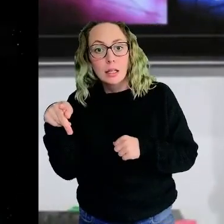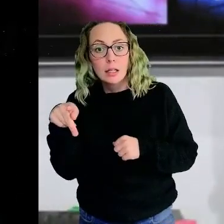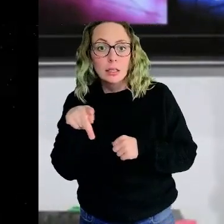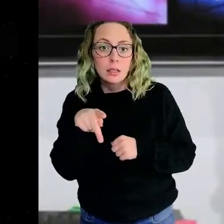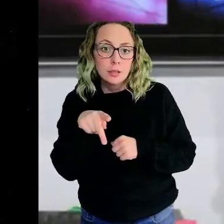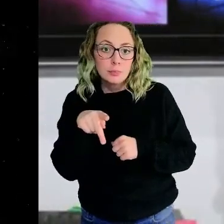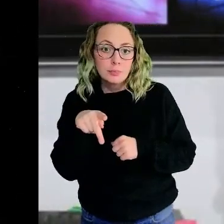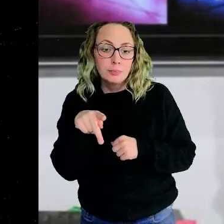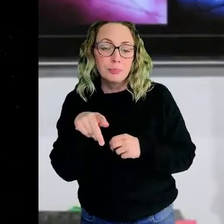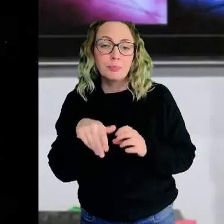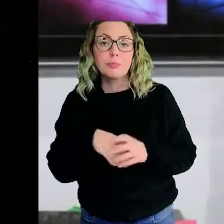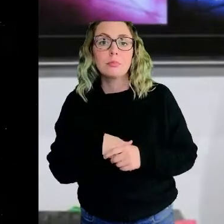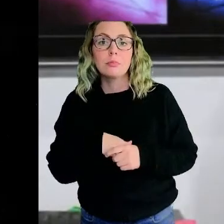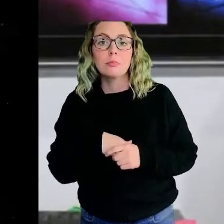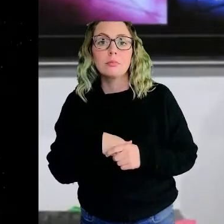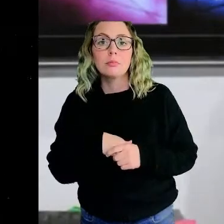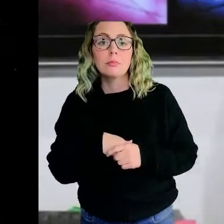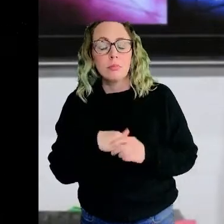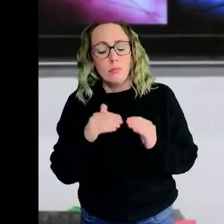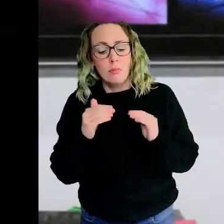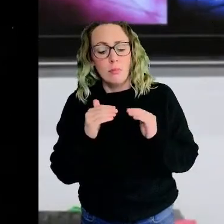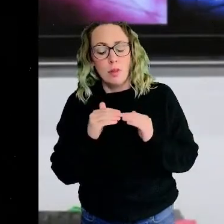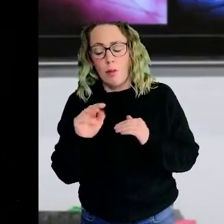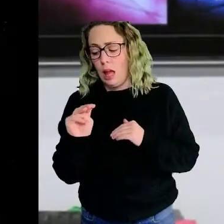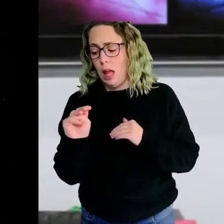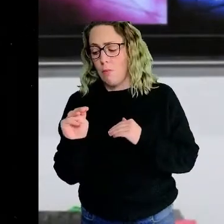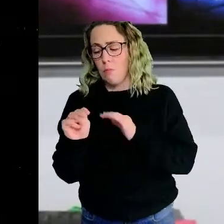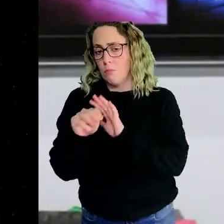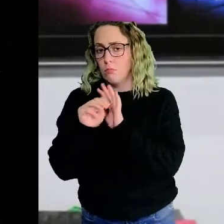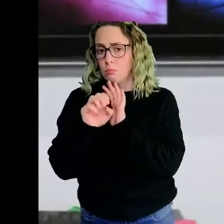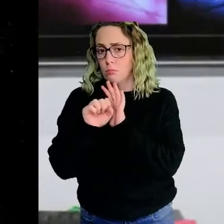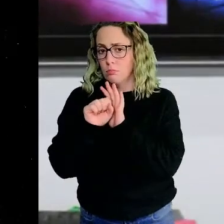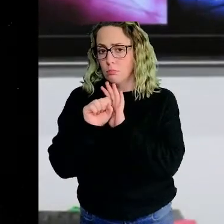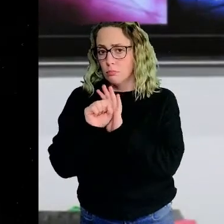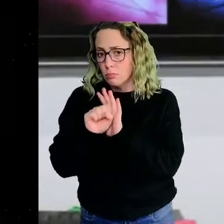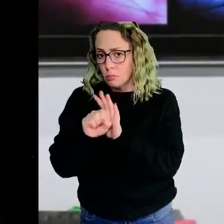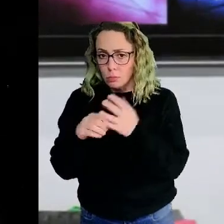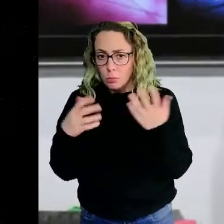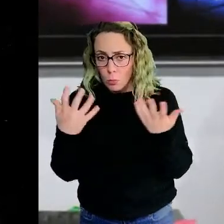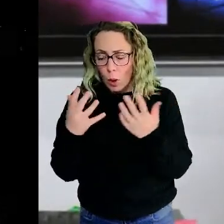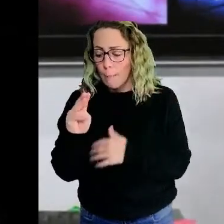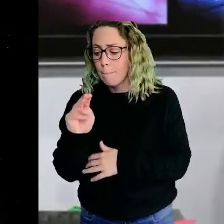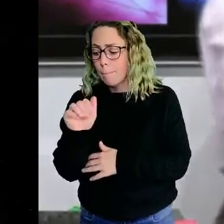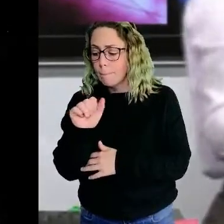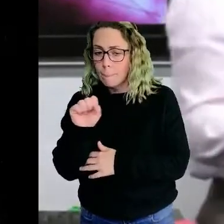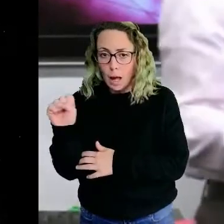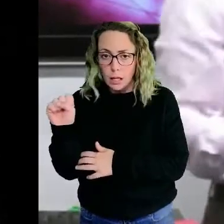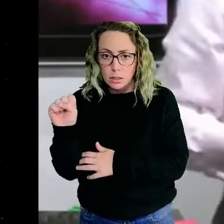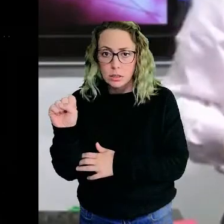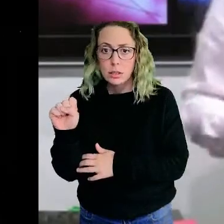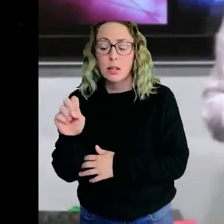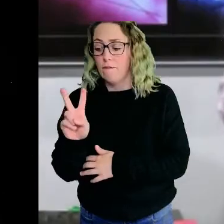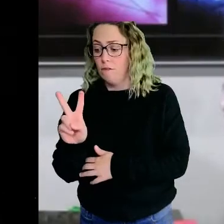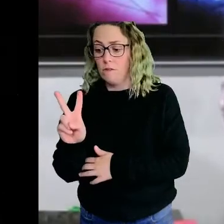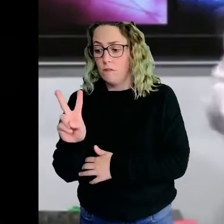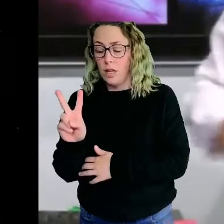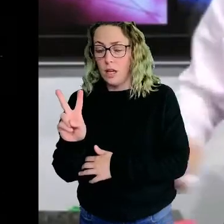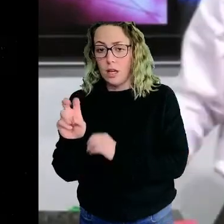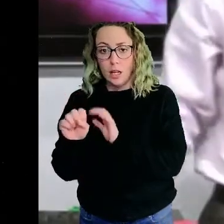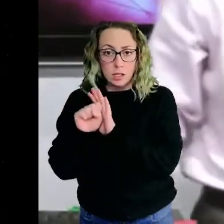and then M is mass, and V is